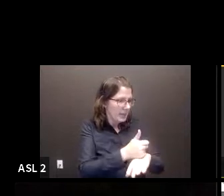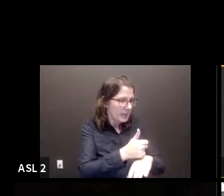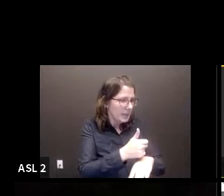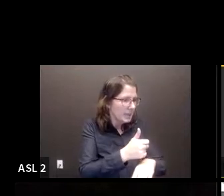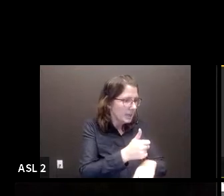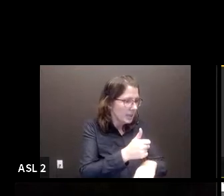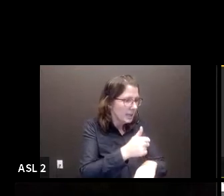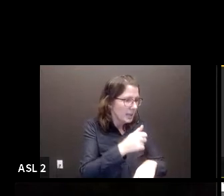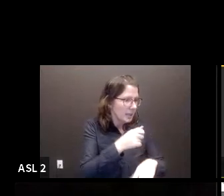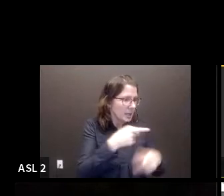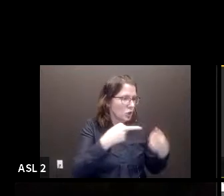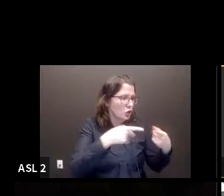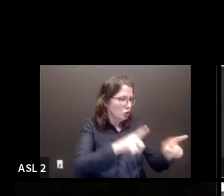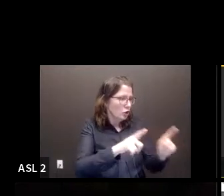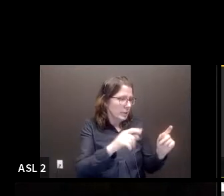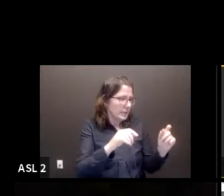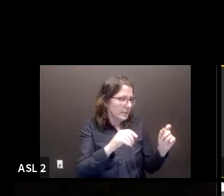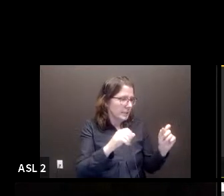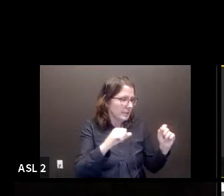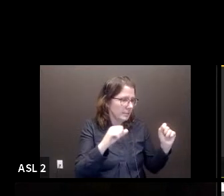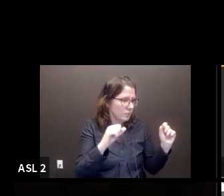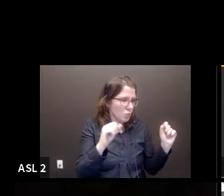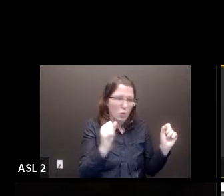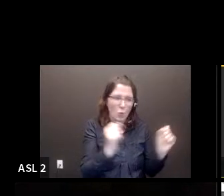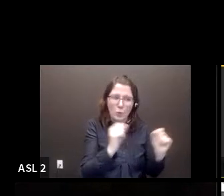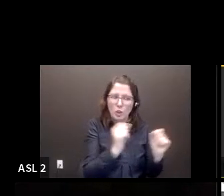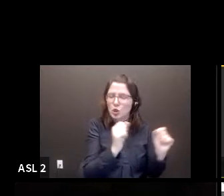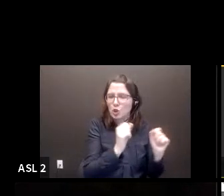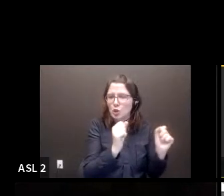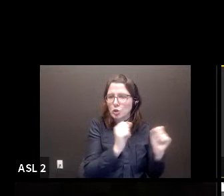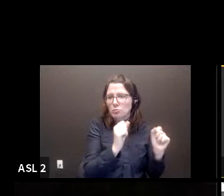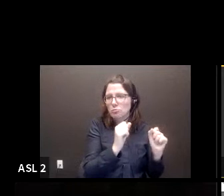implementing in low demand times